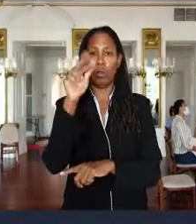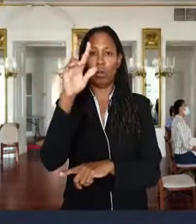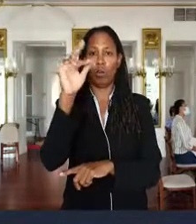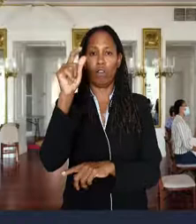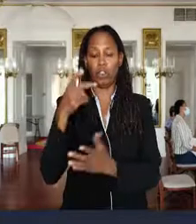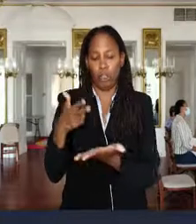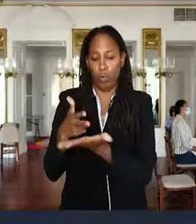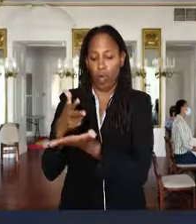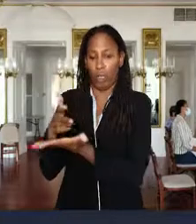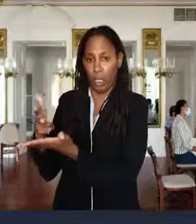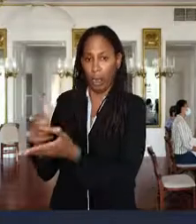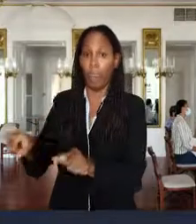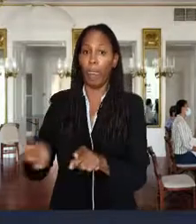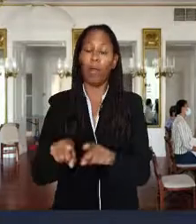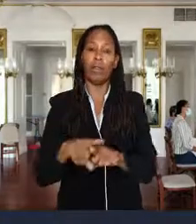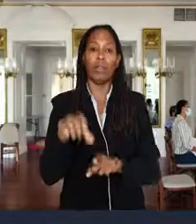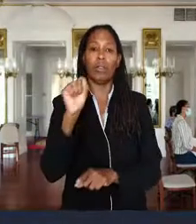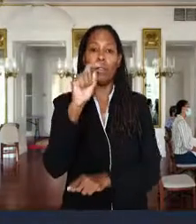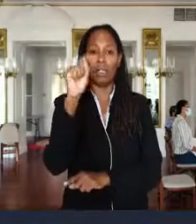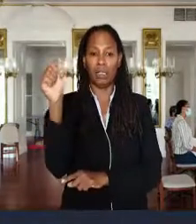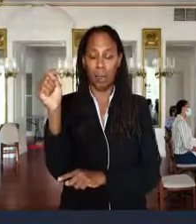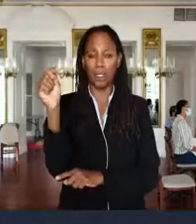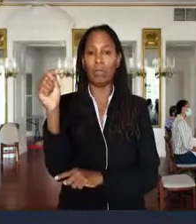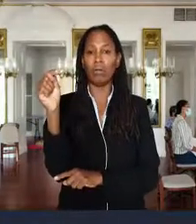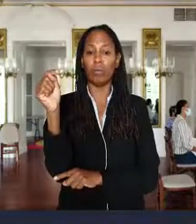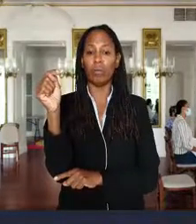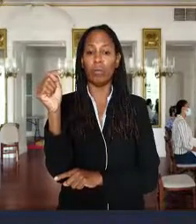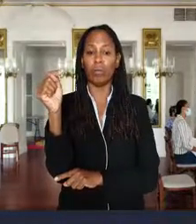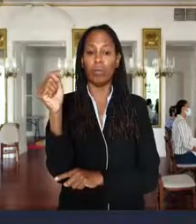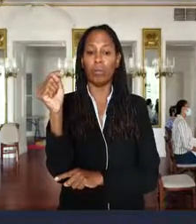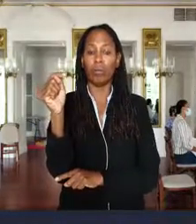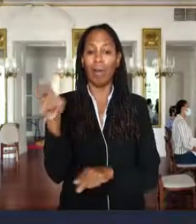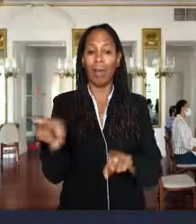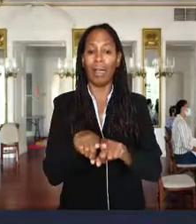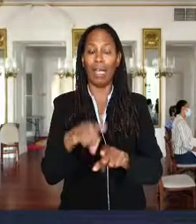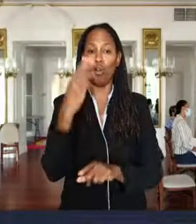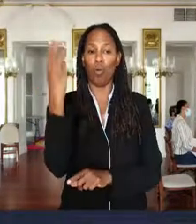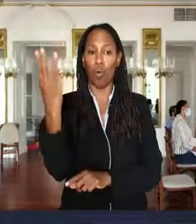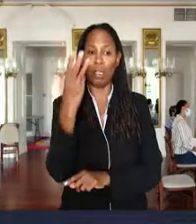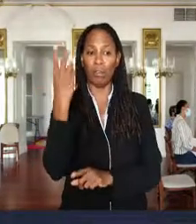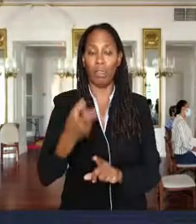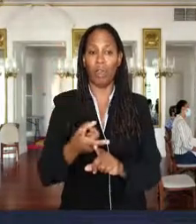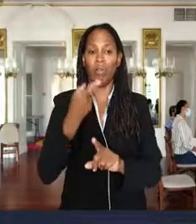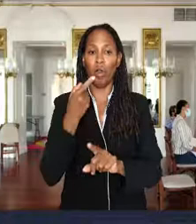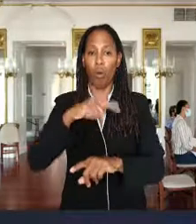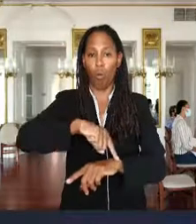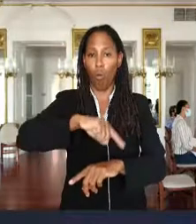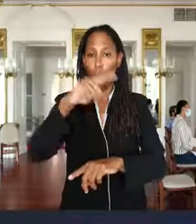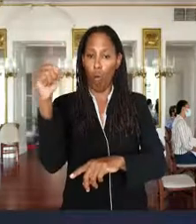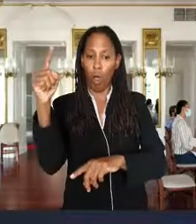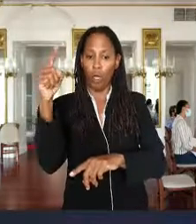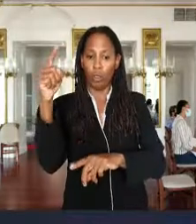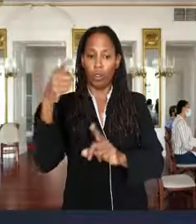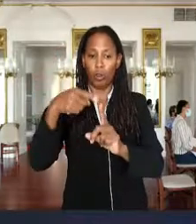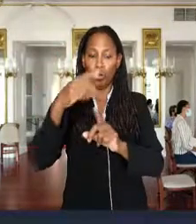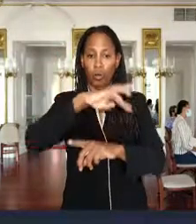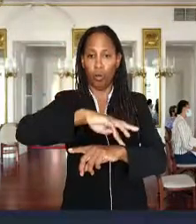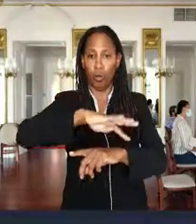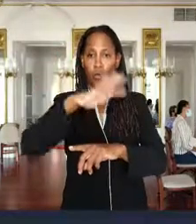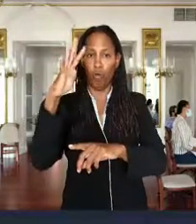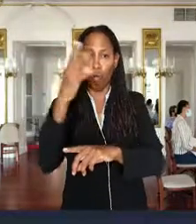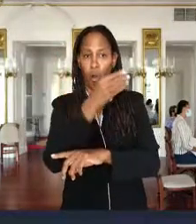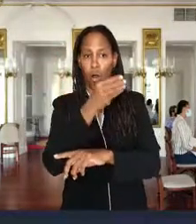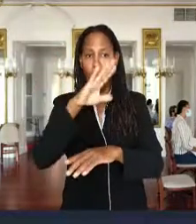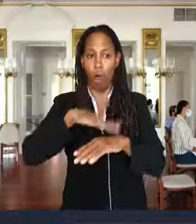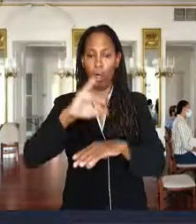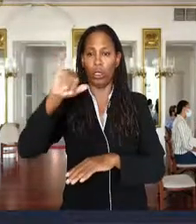St. Thomas at the Viper Gravel Yard on Wednesday from 1 p.m. to 4 p.m. on